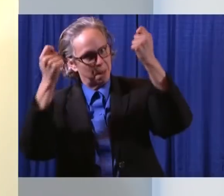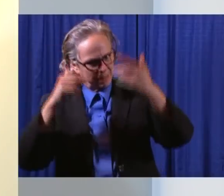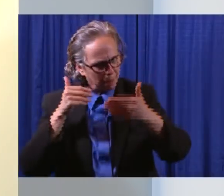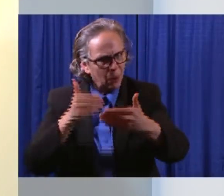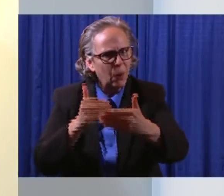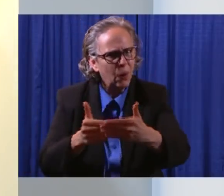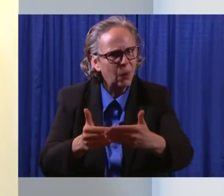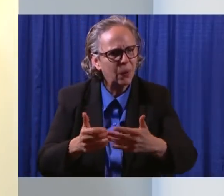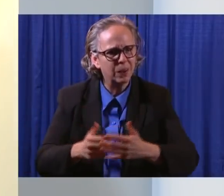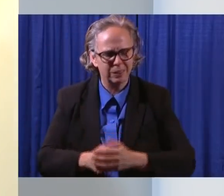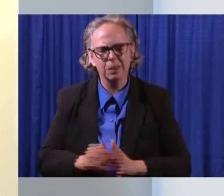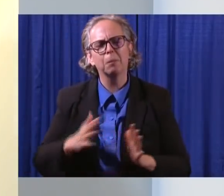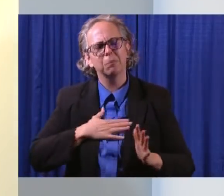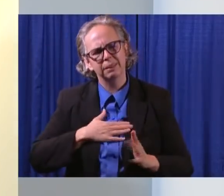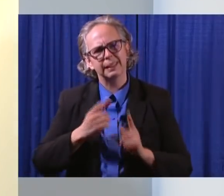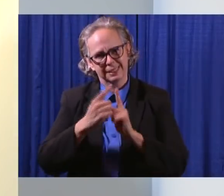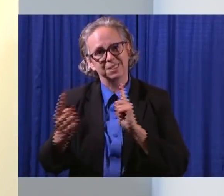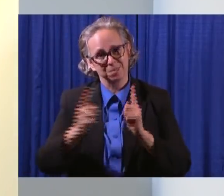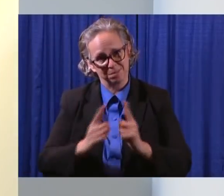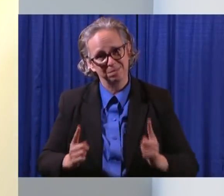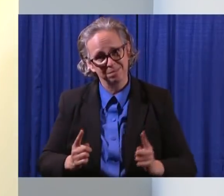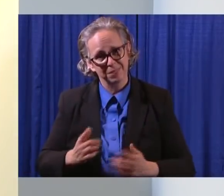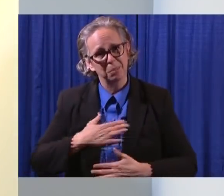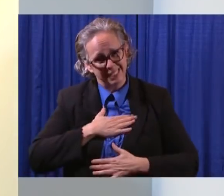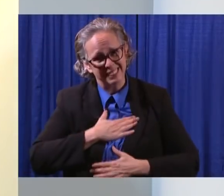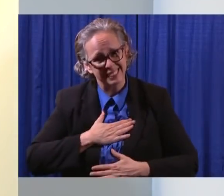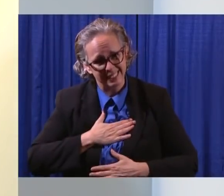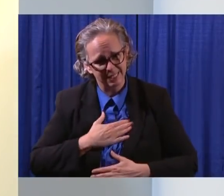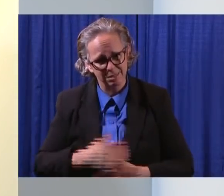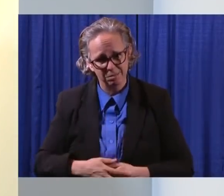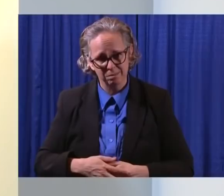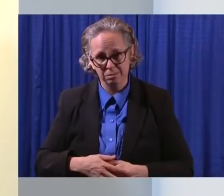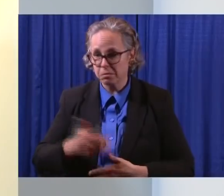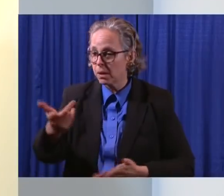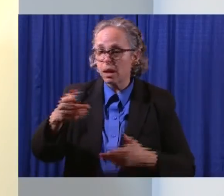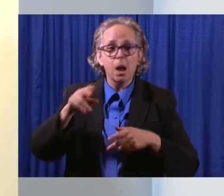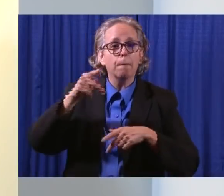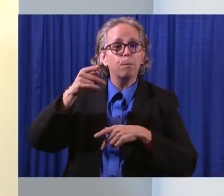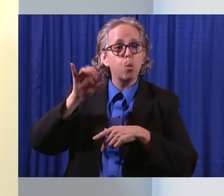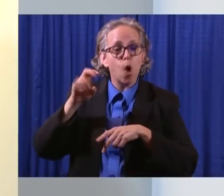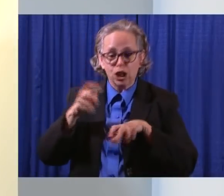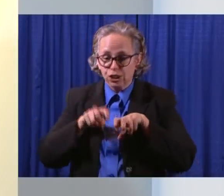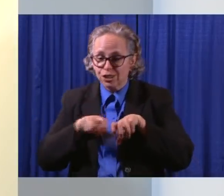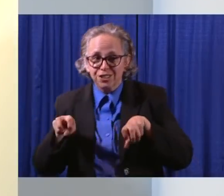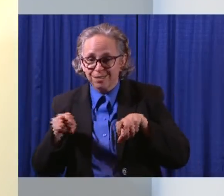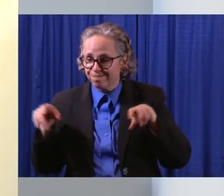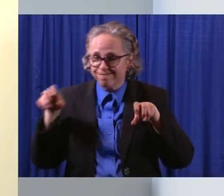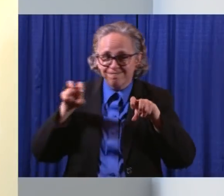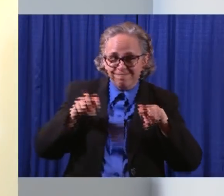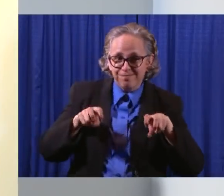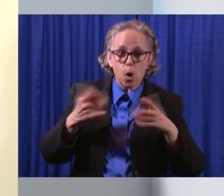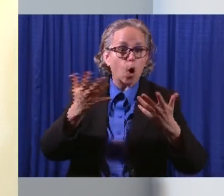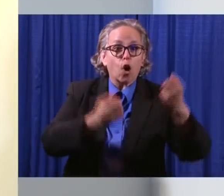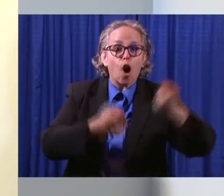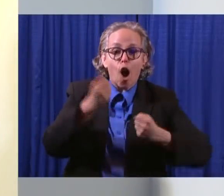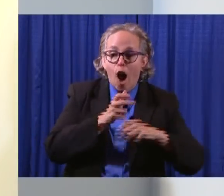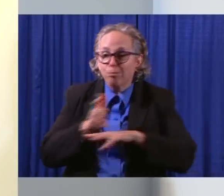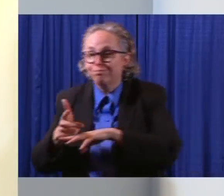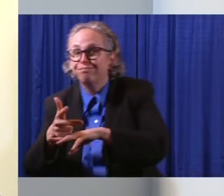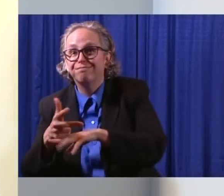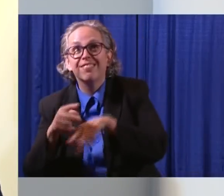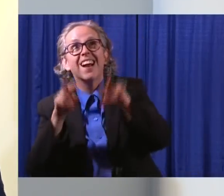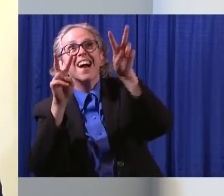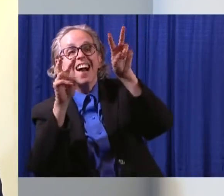you can still celebrate. You can just watch from your porch or your car or a backyard or someplace where you don't have to be close